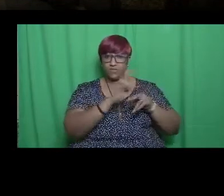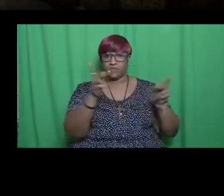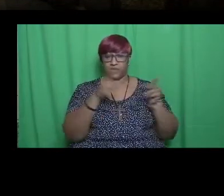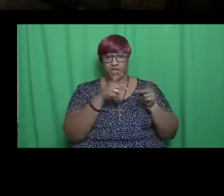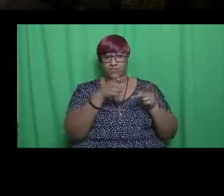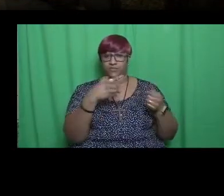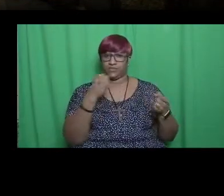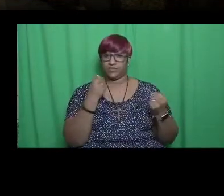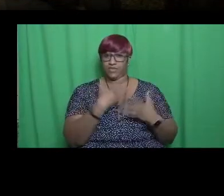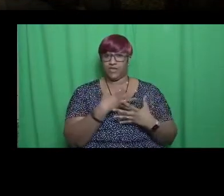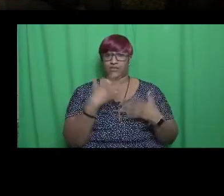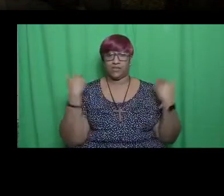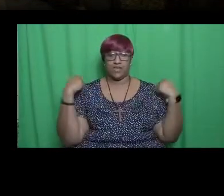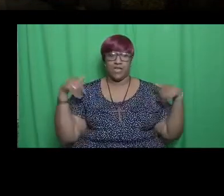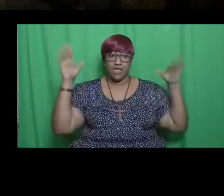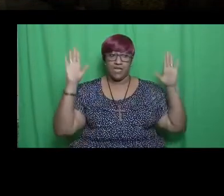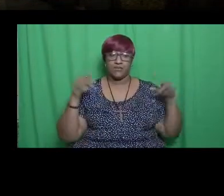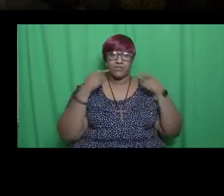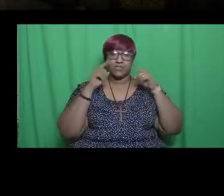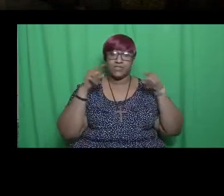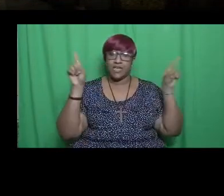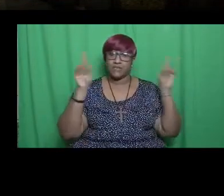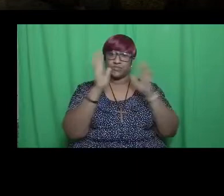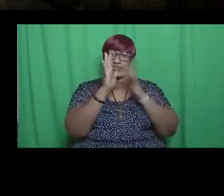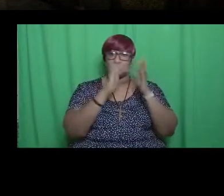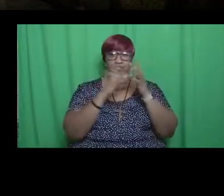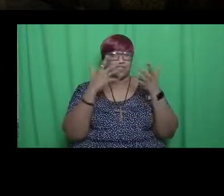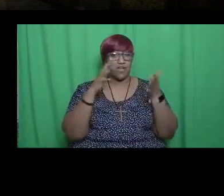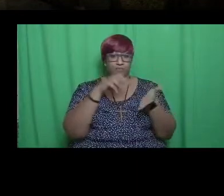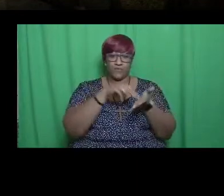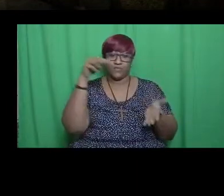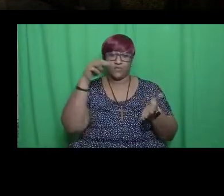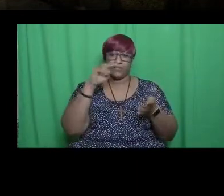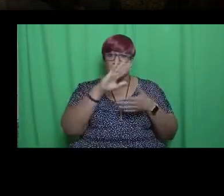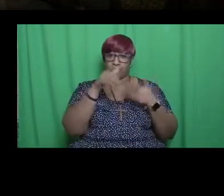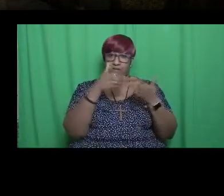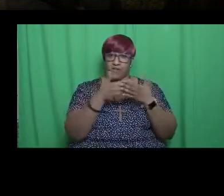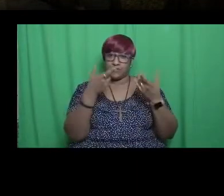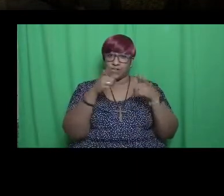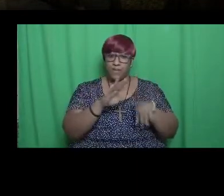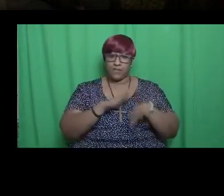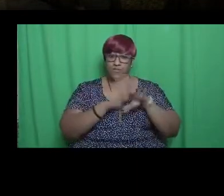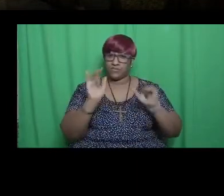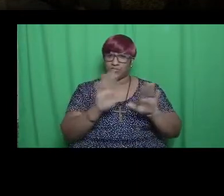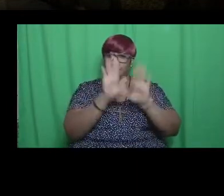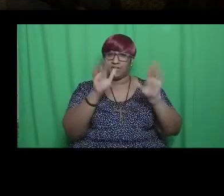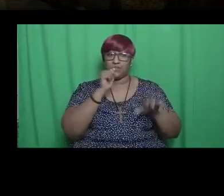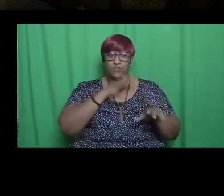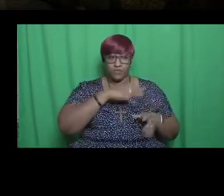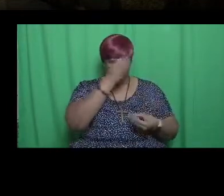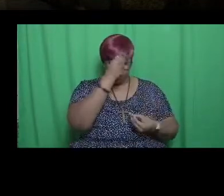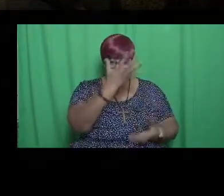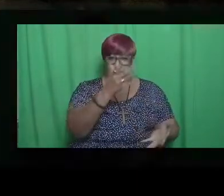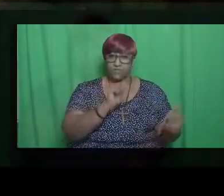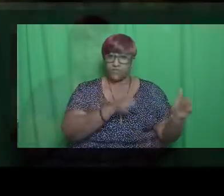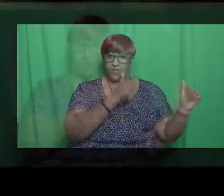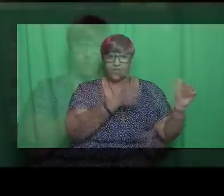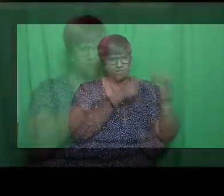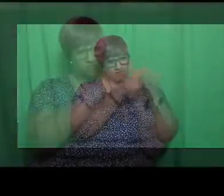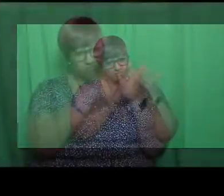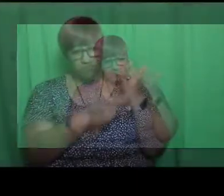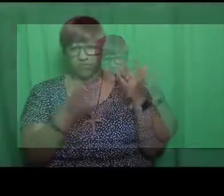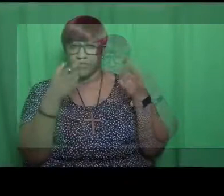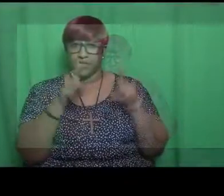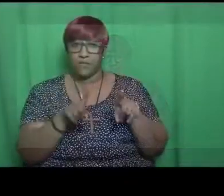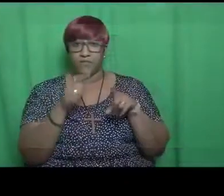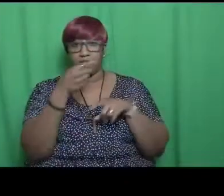The angels had announced that Jesus had risen. All this had happened on the first day of the week. The women had told the apostles, and all that stuff had gone